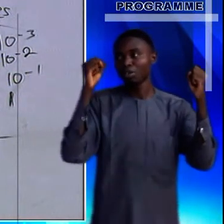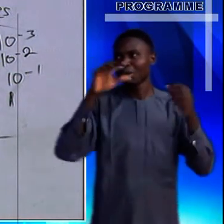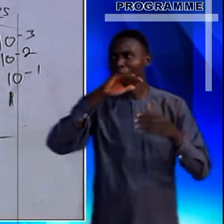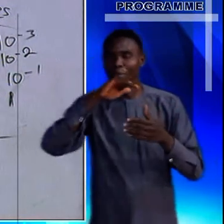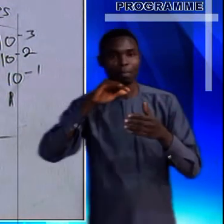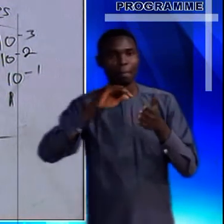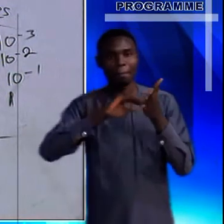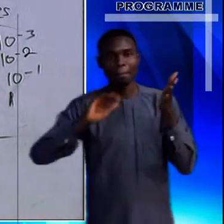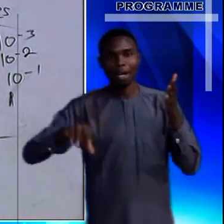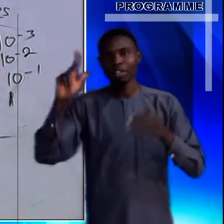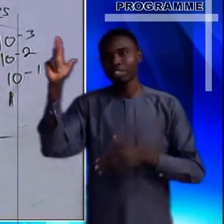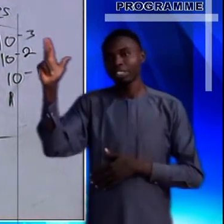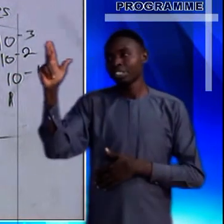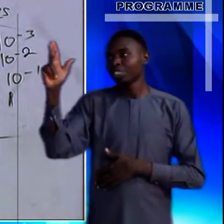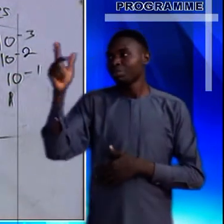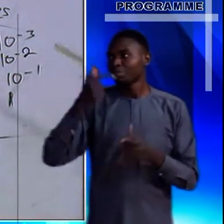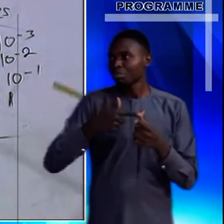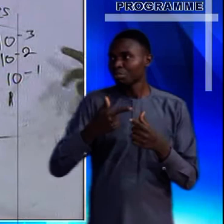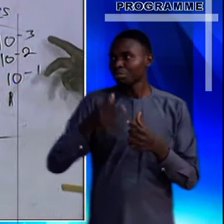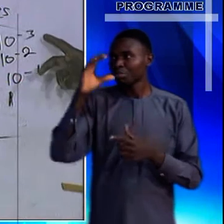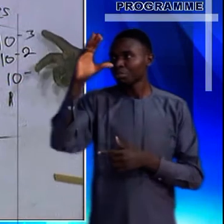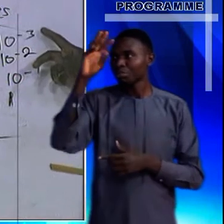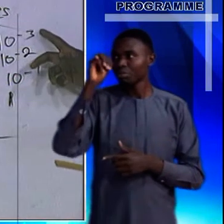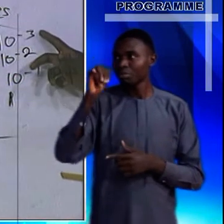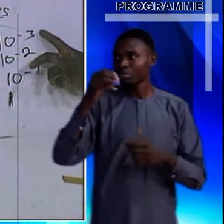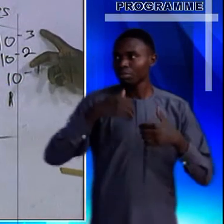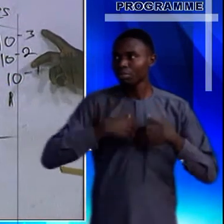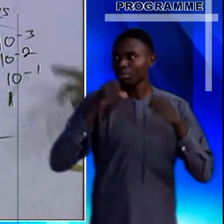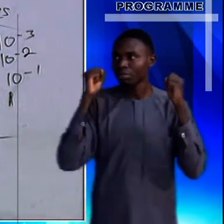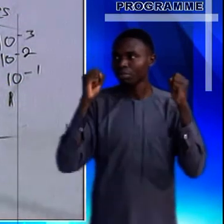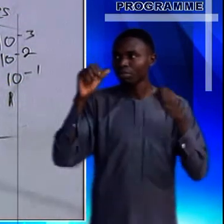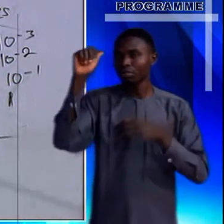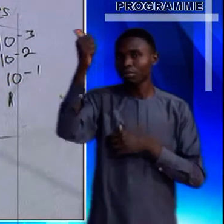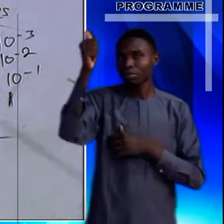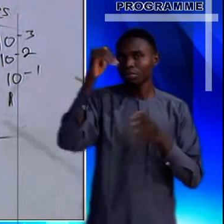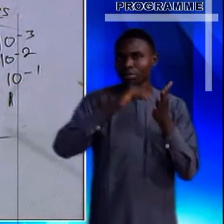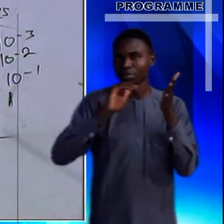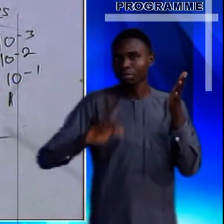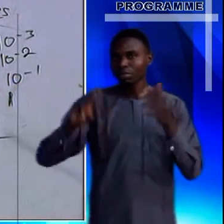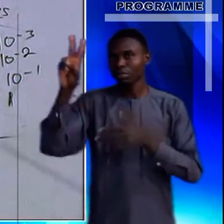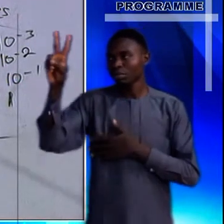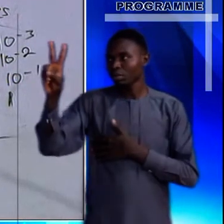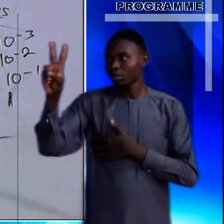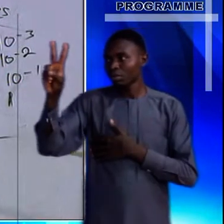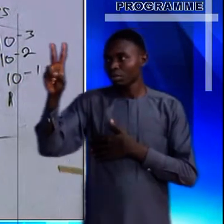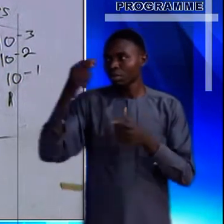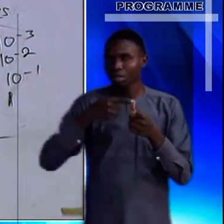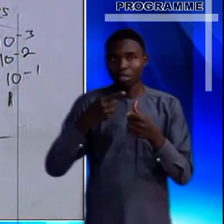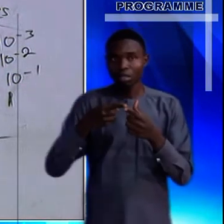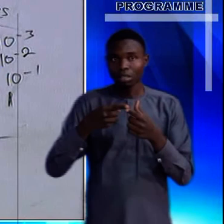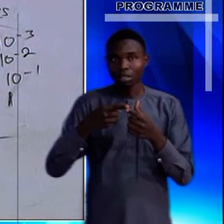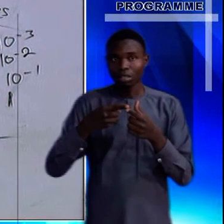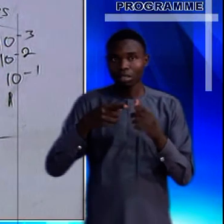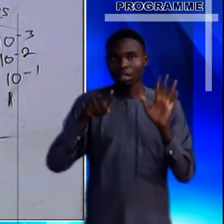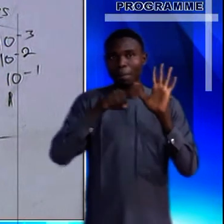10 times itself up to 3 times give us 1,000. Means that 1,000 millimeters